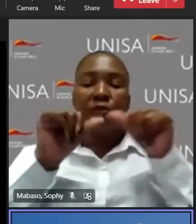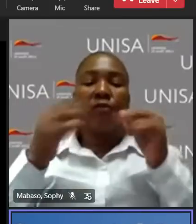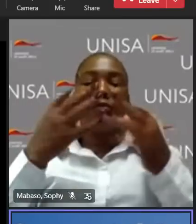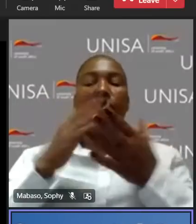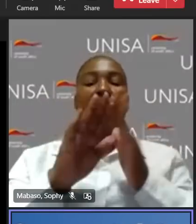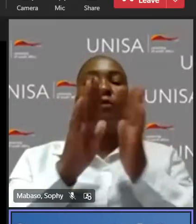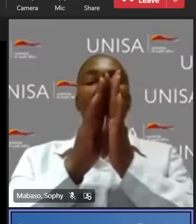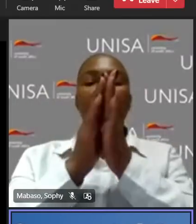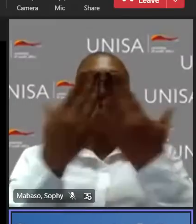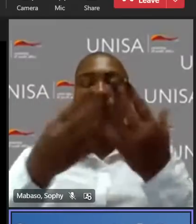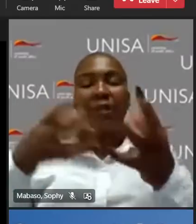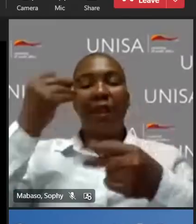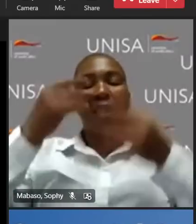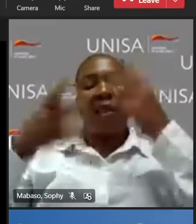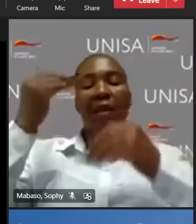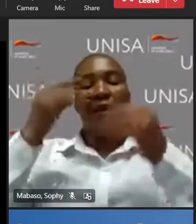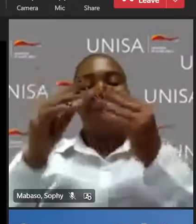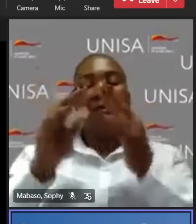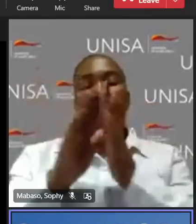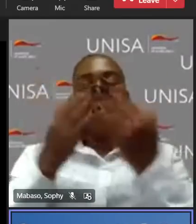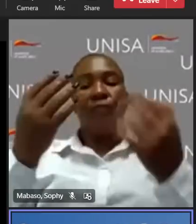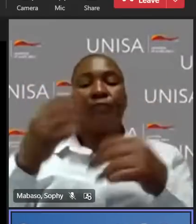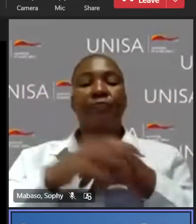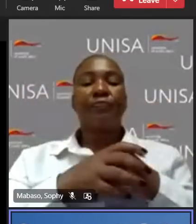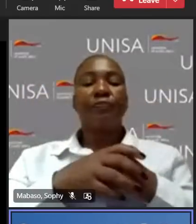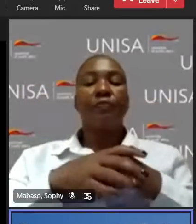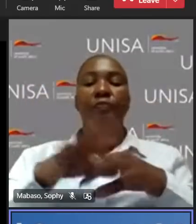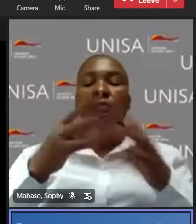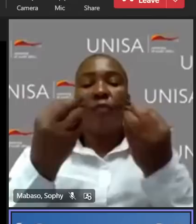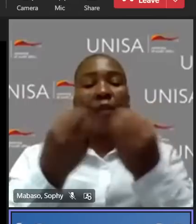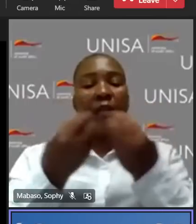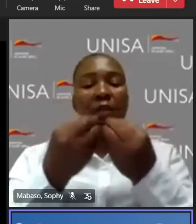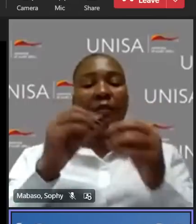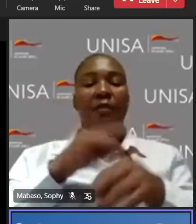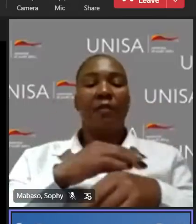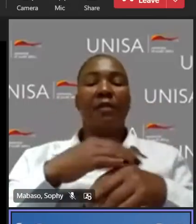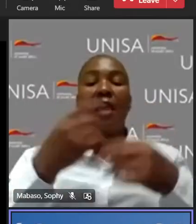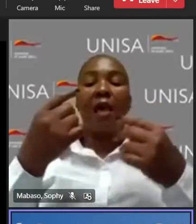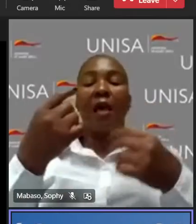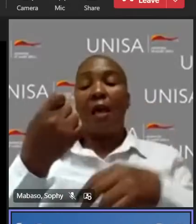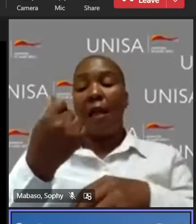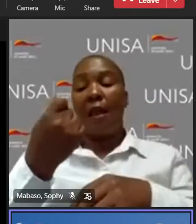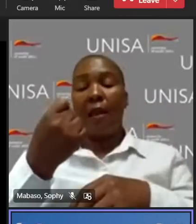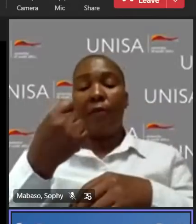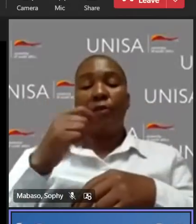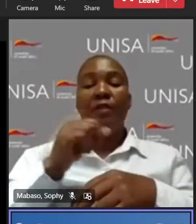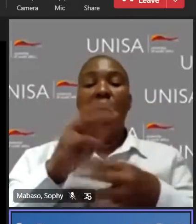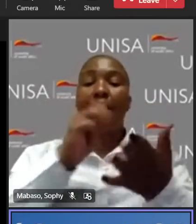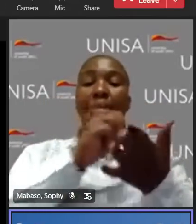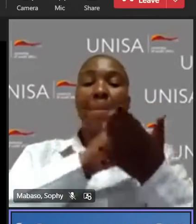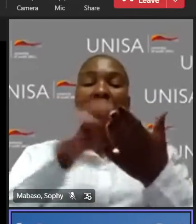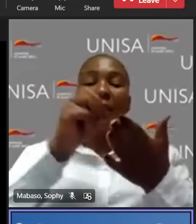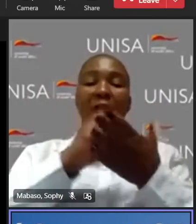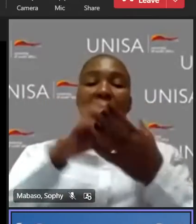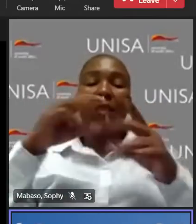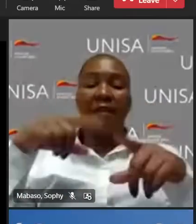and learning materials. And there is also an allowance for monthly living